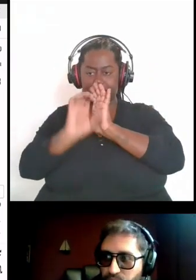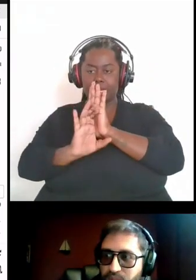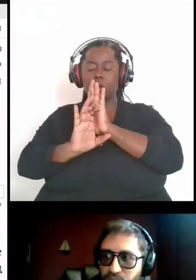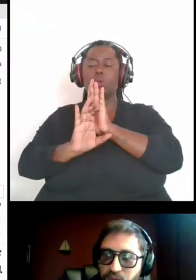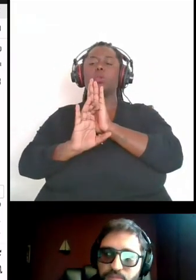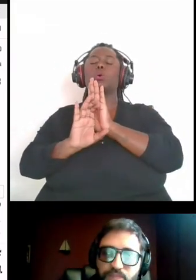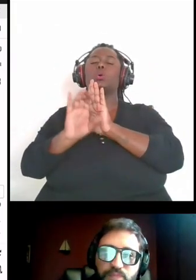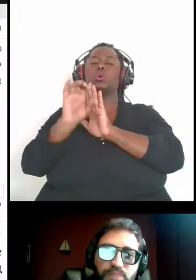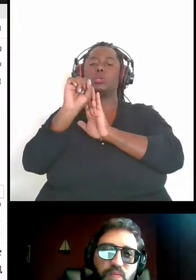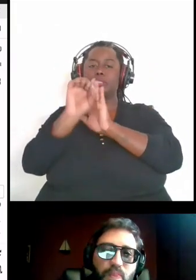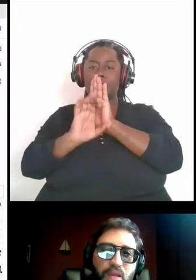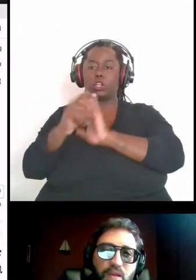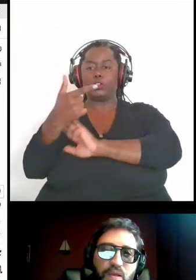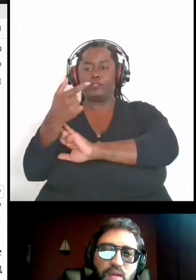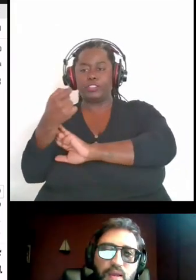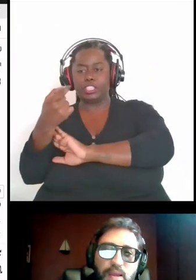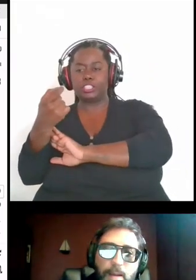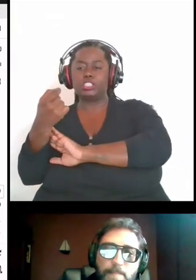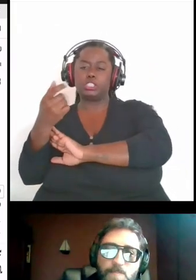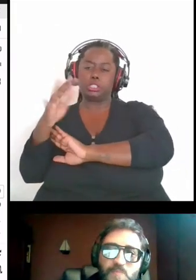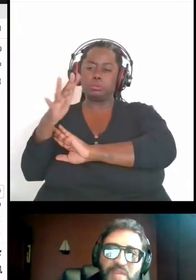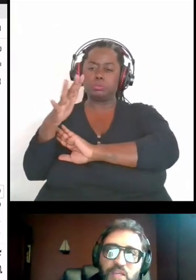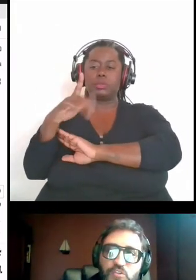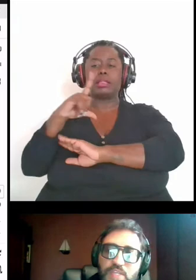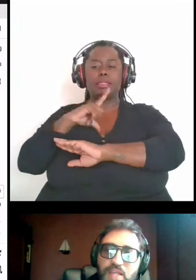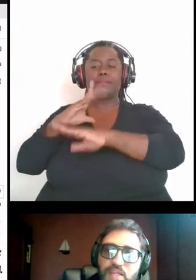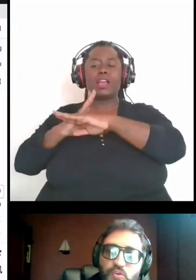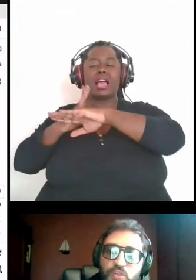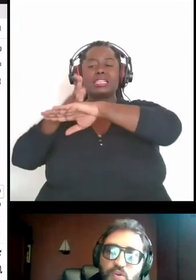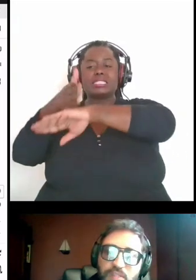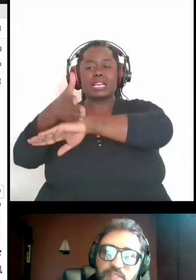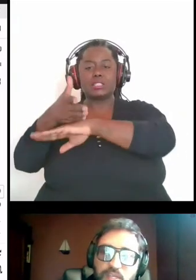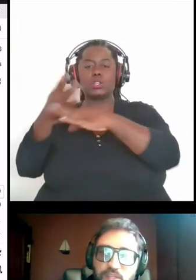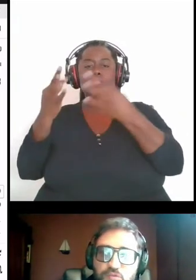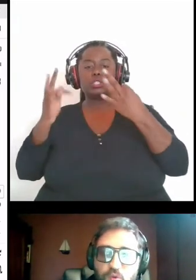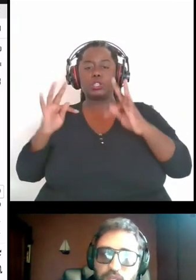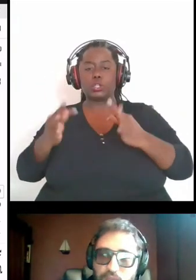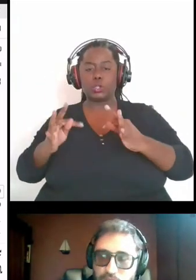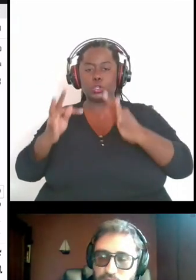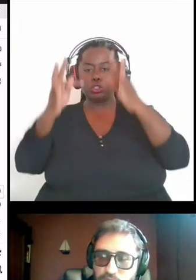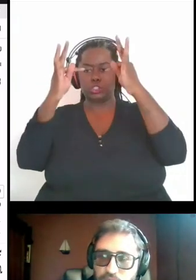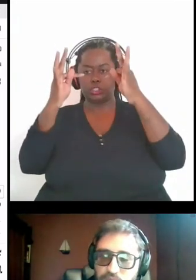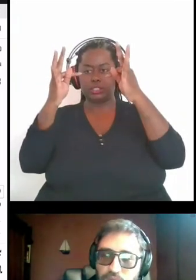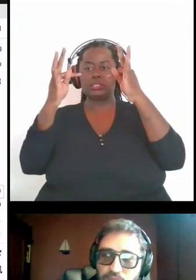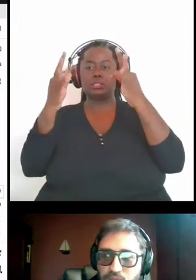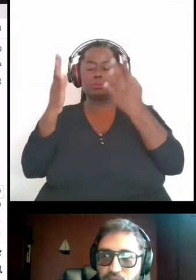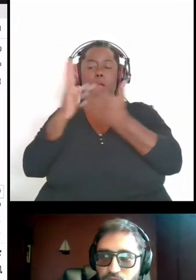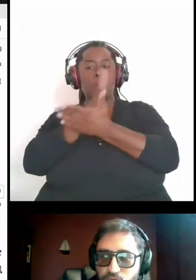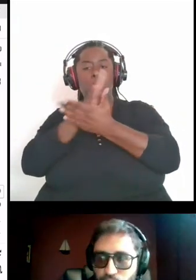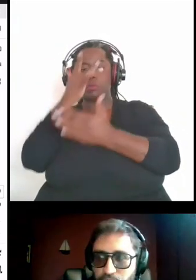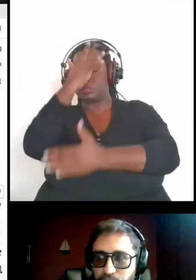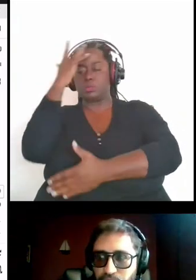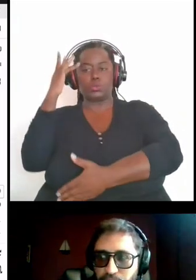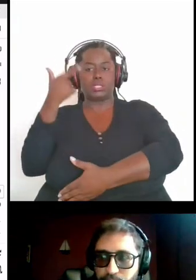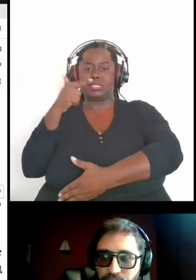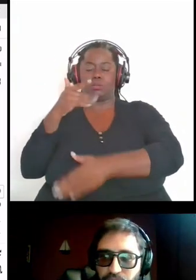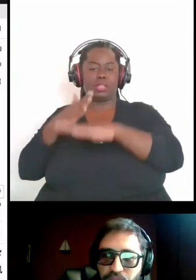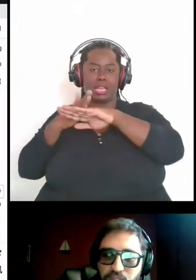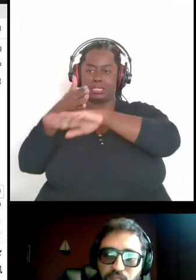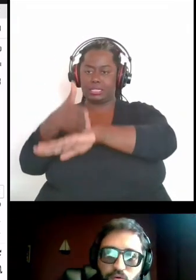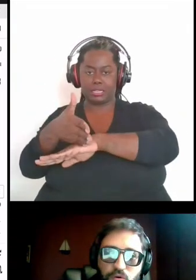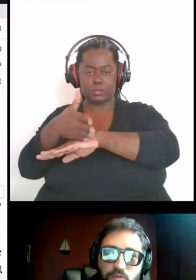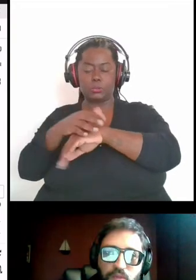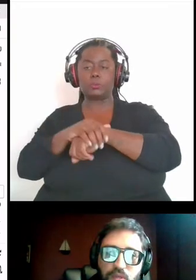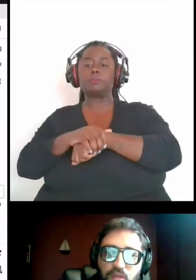century had access to photography which was a technology that was not accessible to any